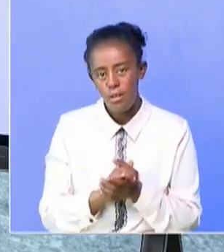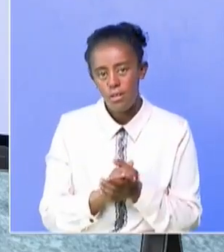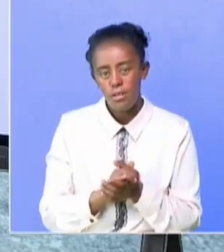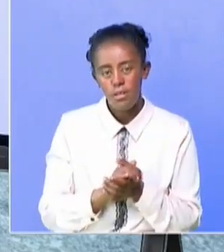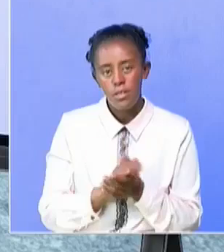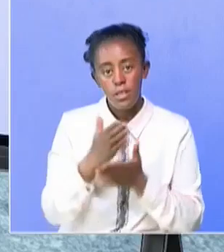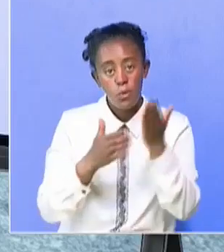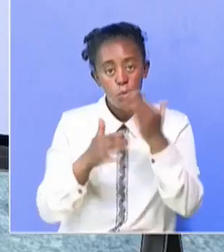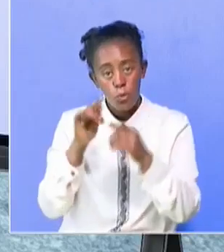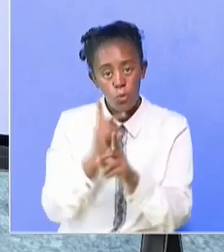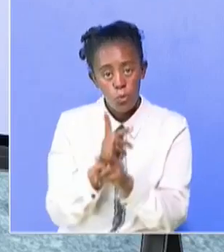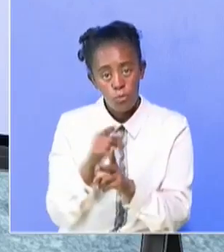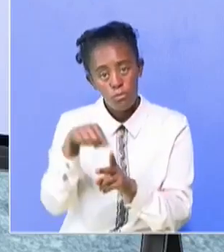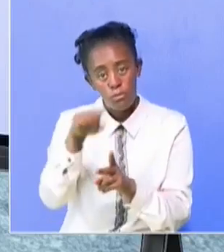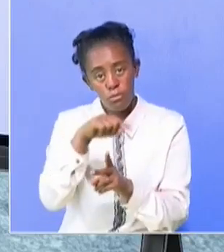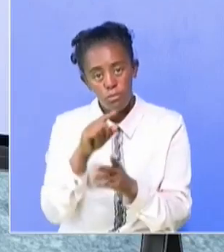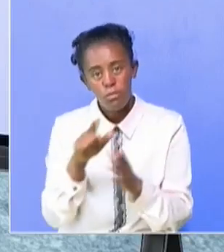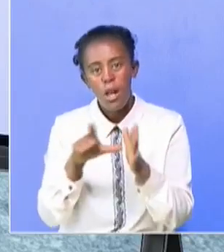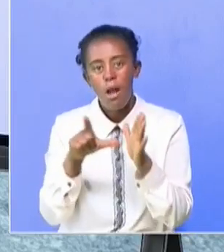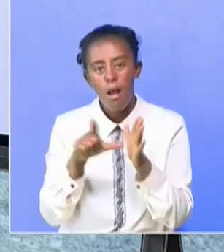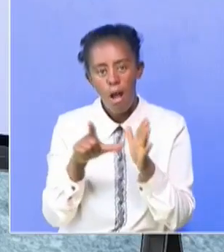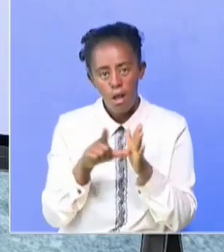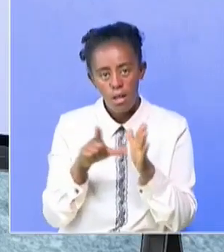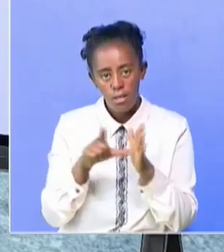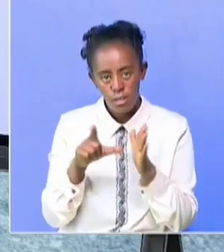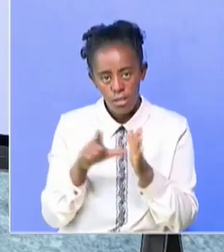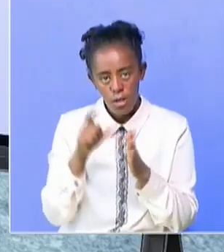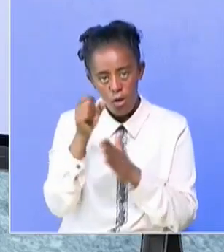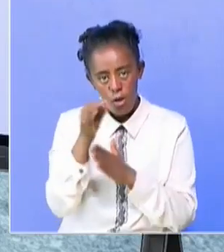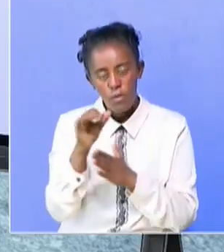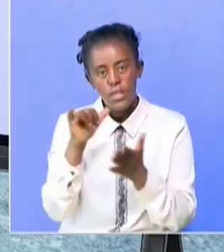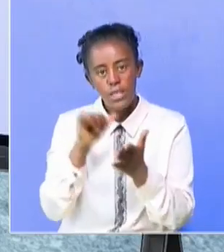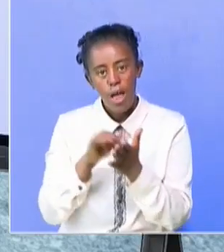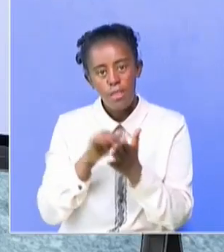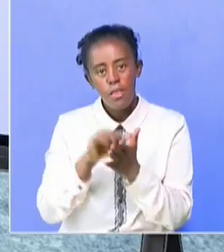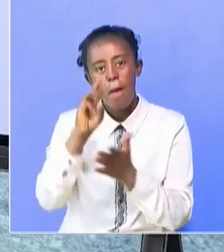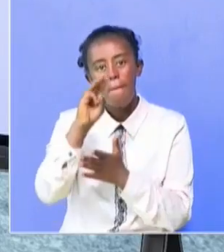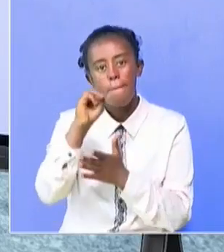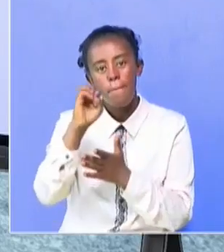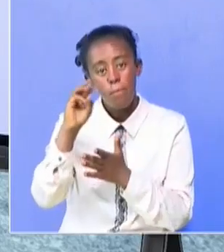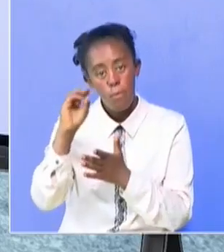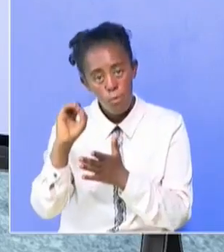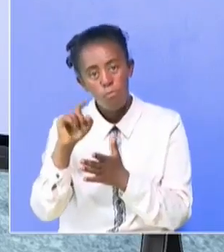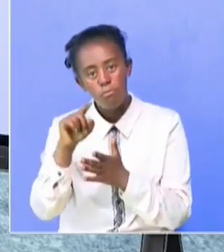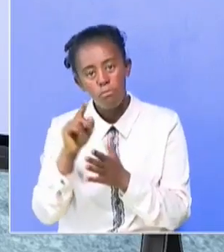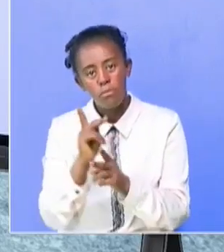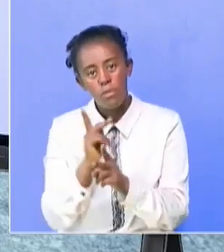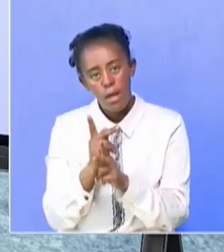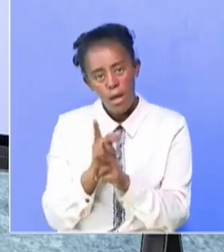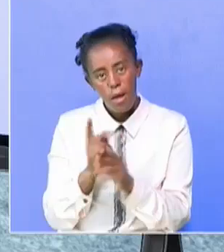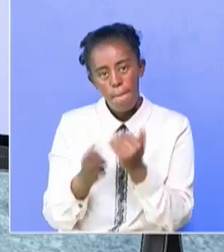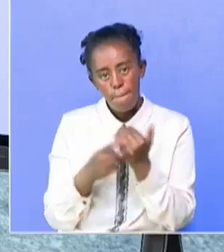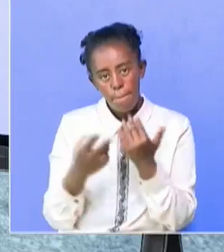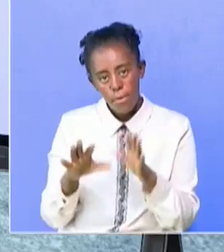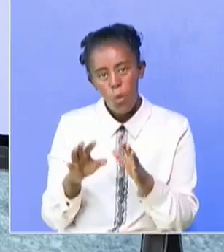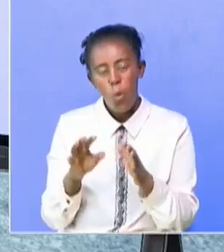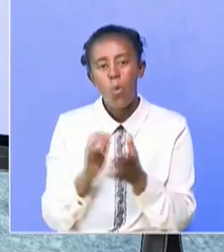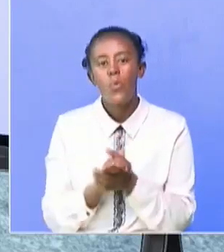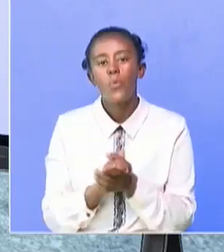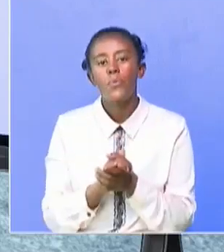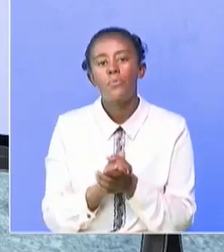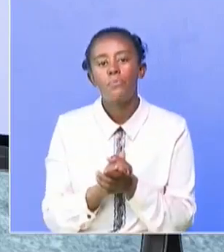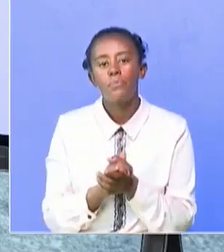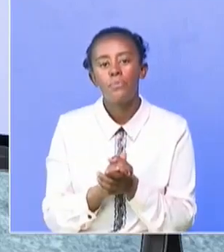in order to keep the legality of that memo, has to be kept or built